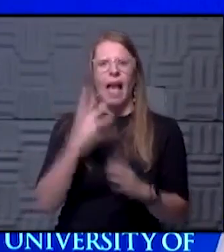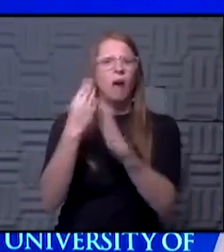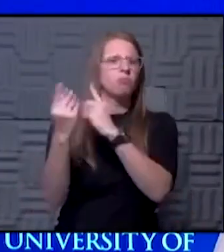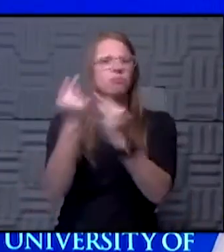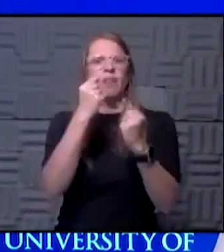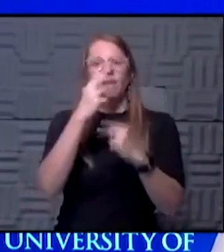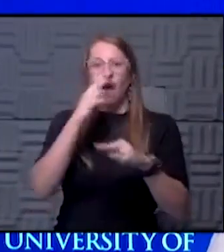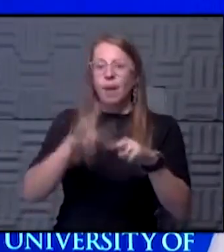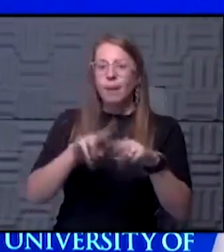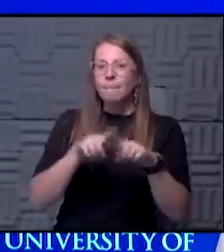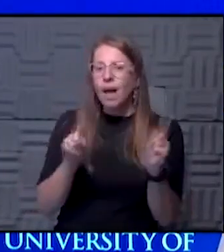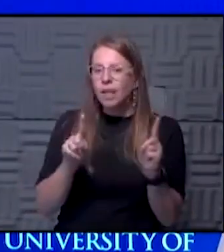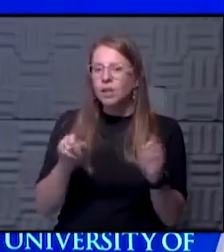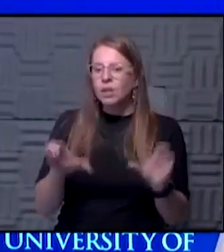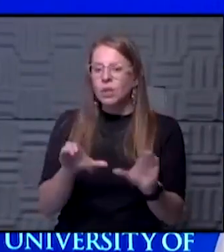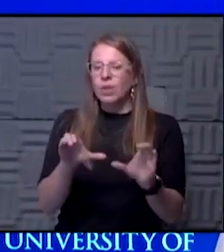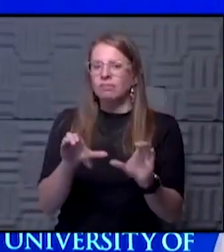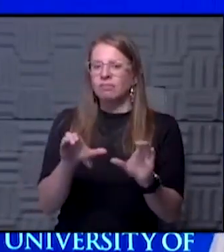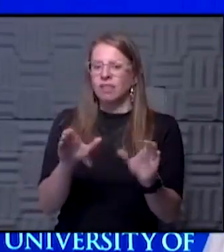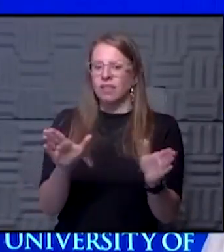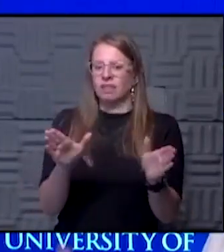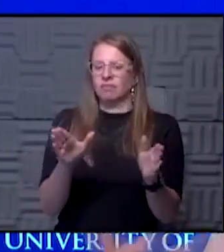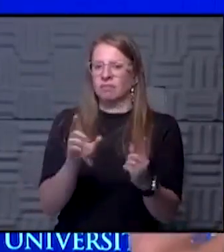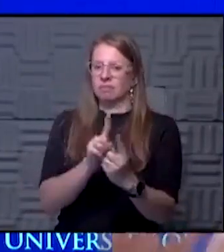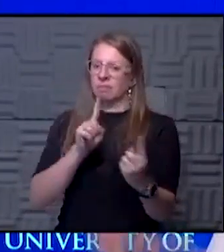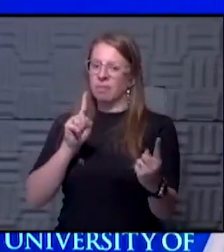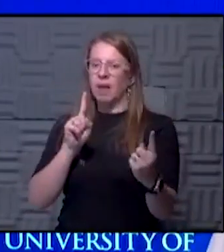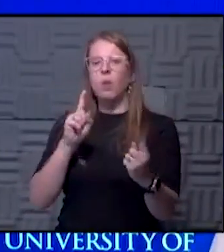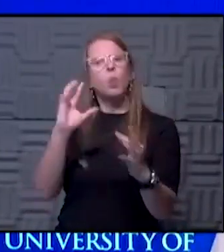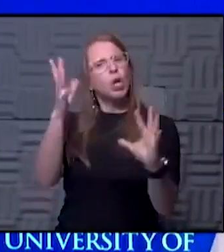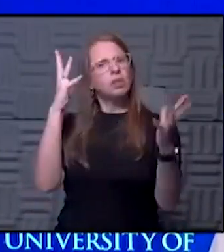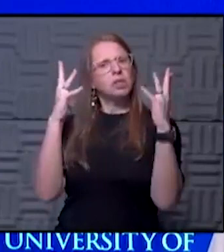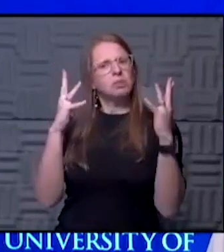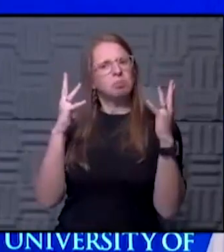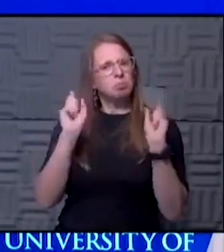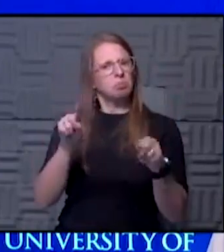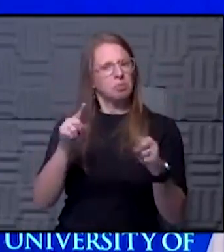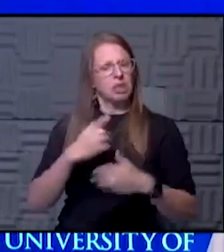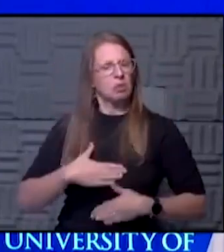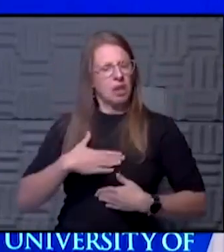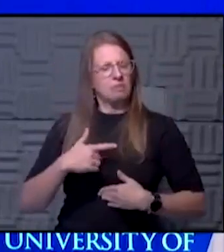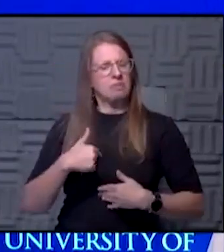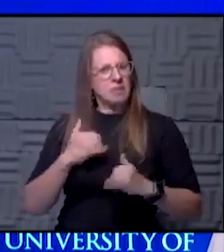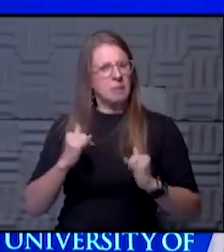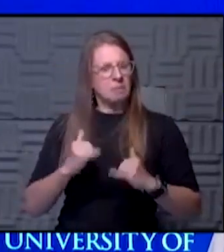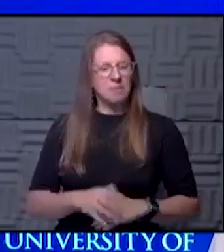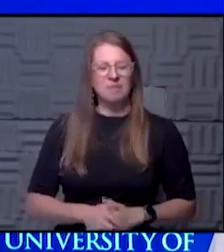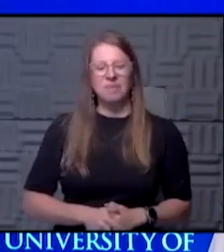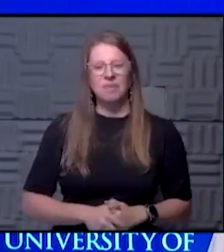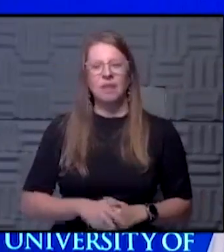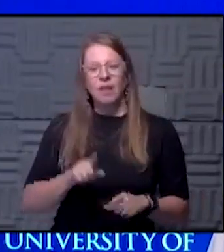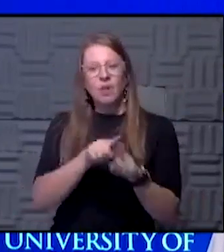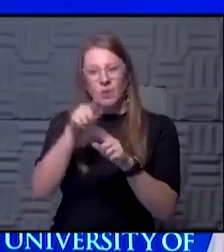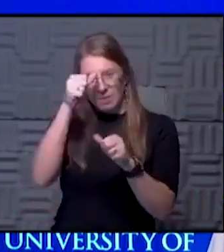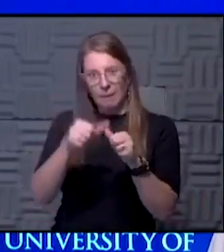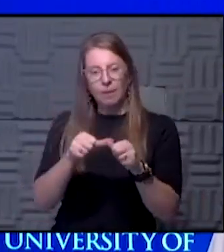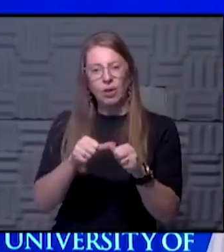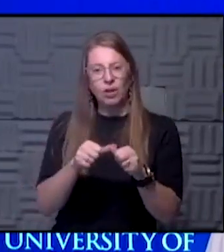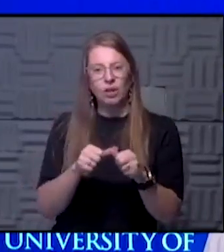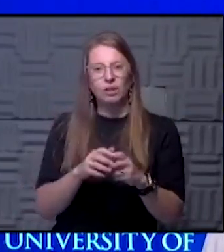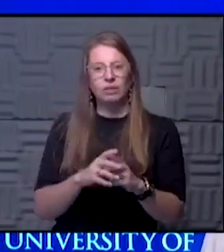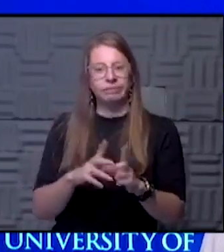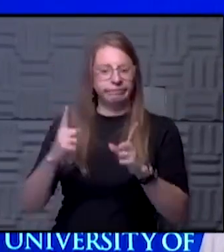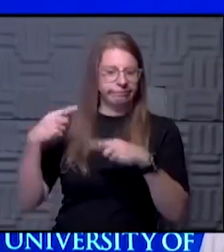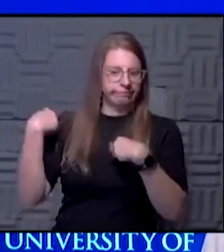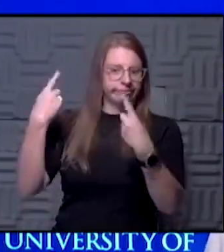some fun, but do it when you're not around a bunch of people. Go to the woods. That's where I like to go. And remember, throughout